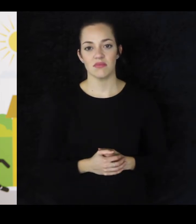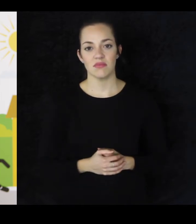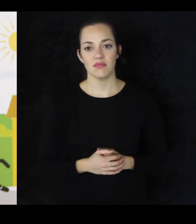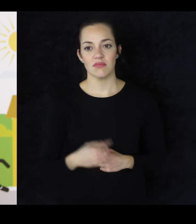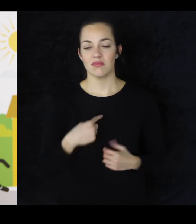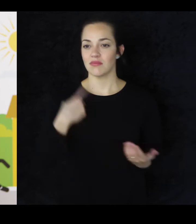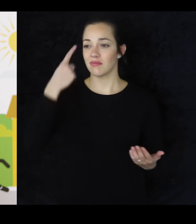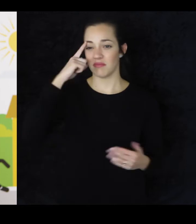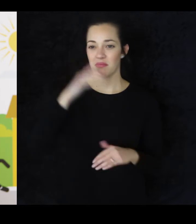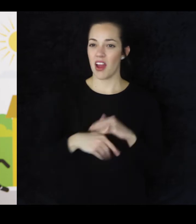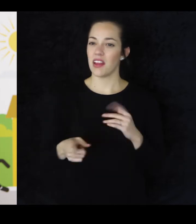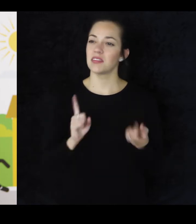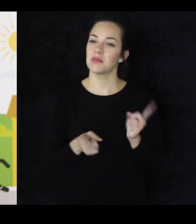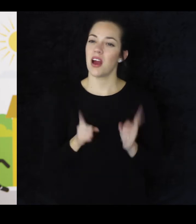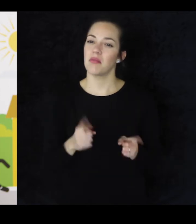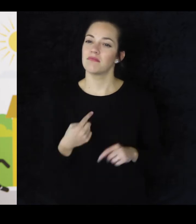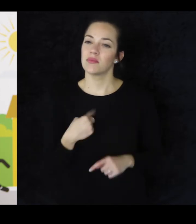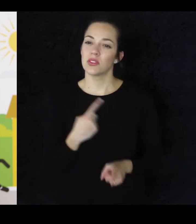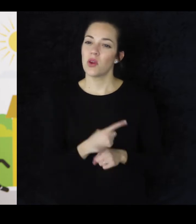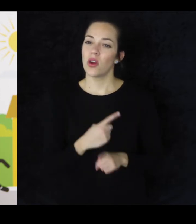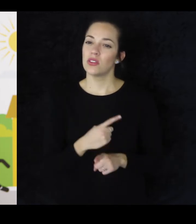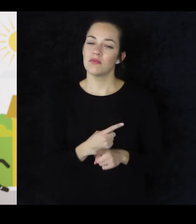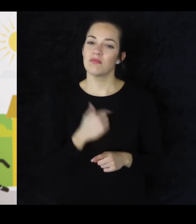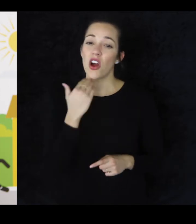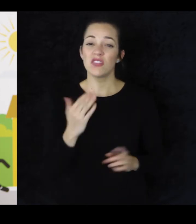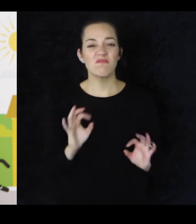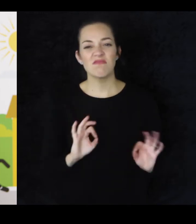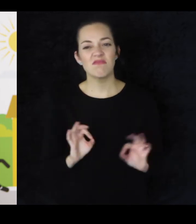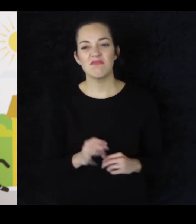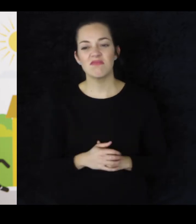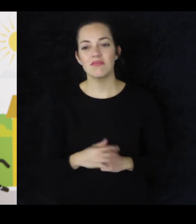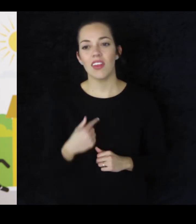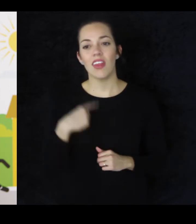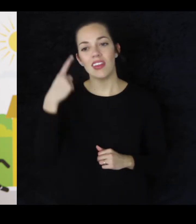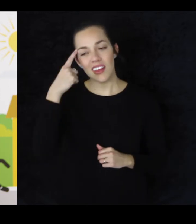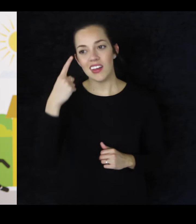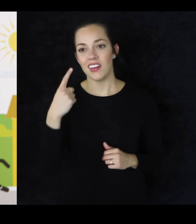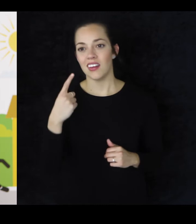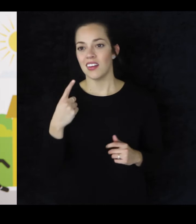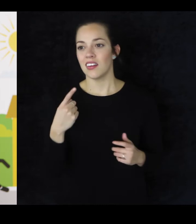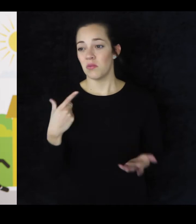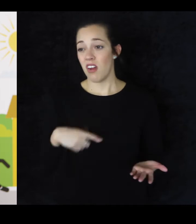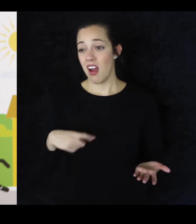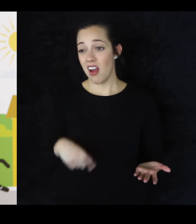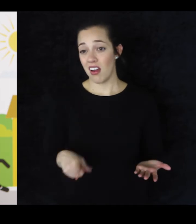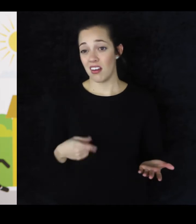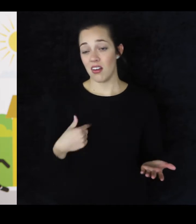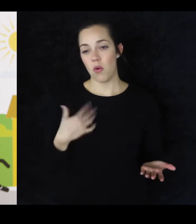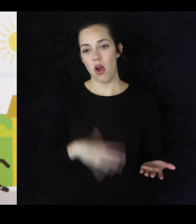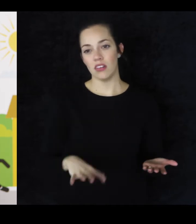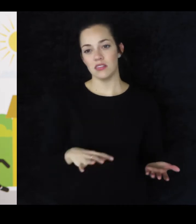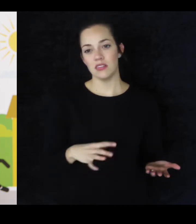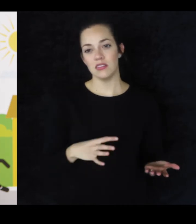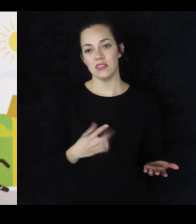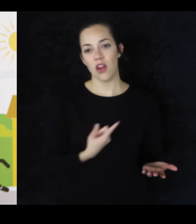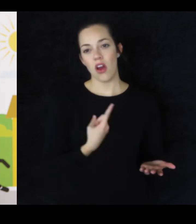I reflect on this every now and then, and I don't talk about it much, but I actually think that the reason I live alone, I think I